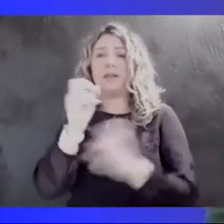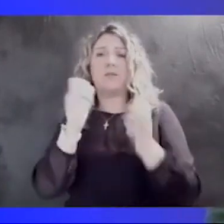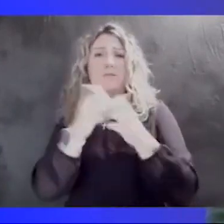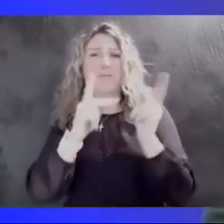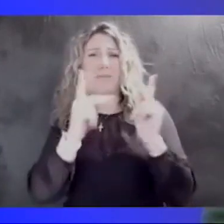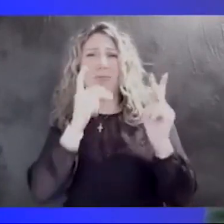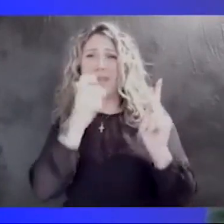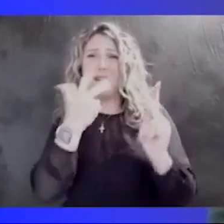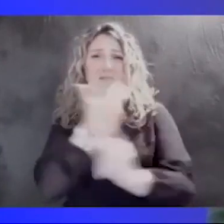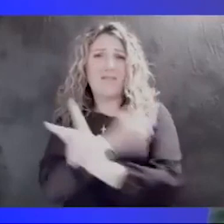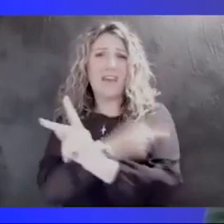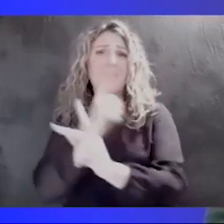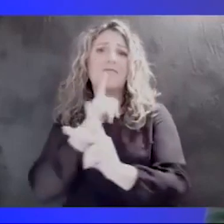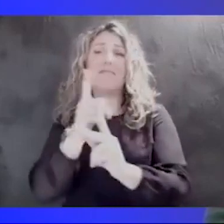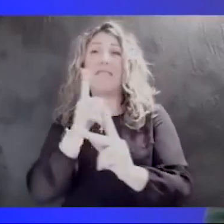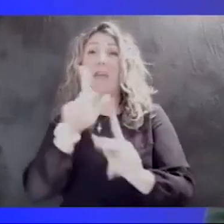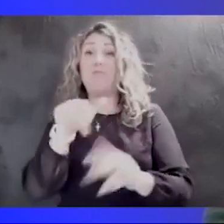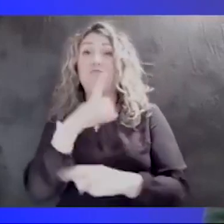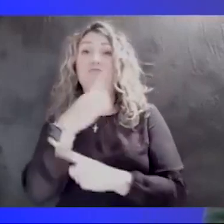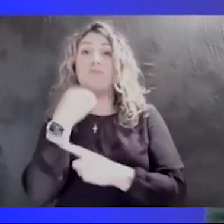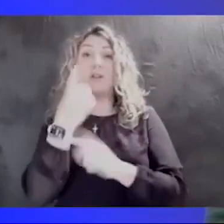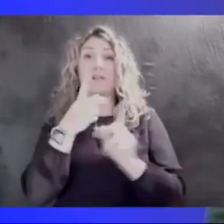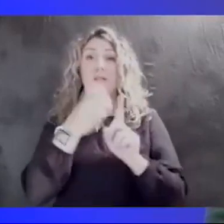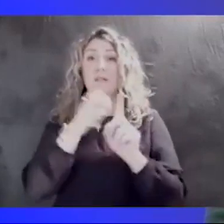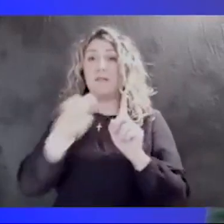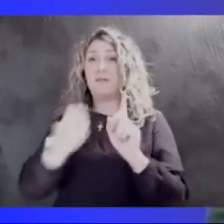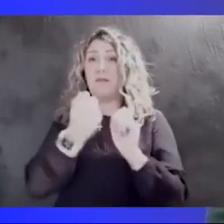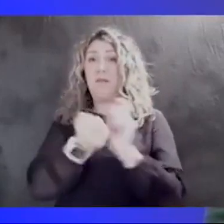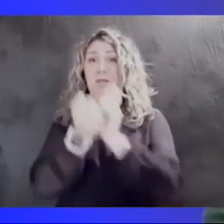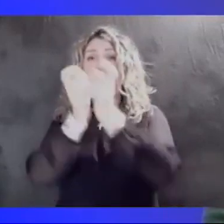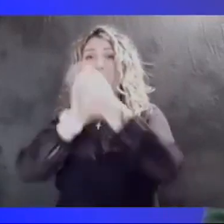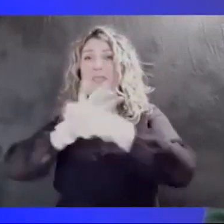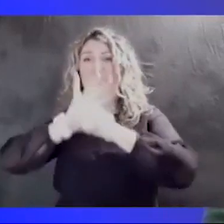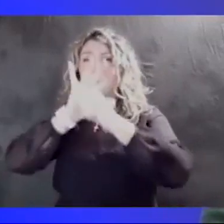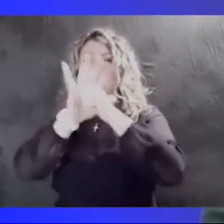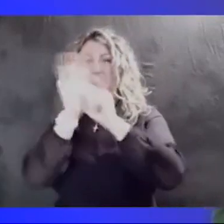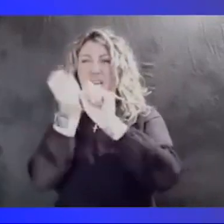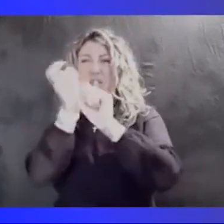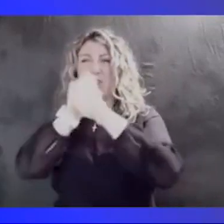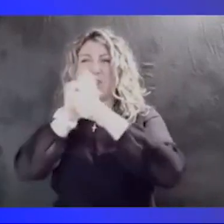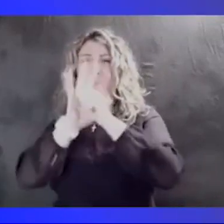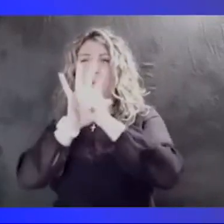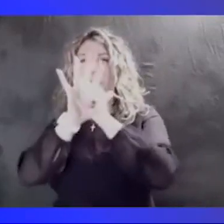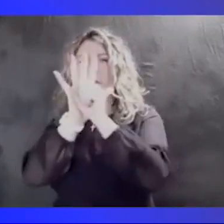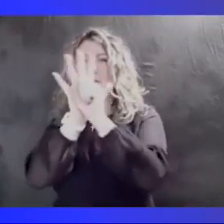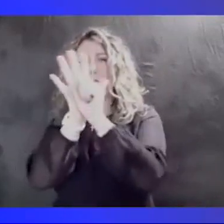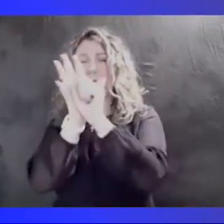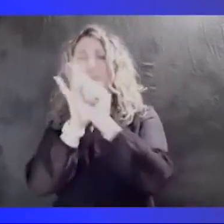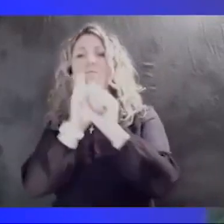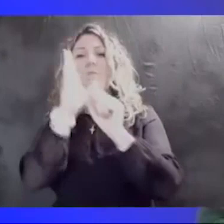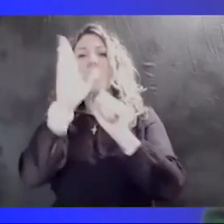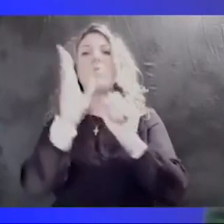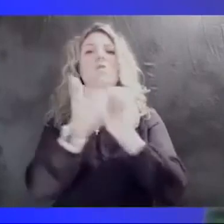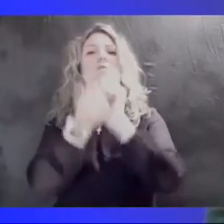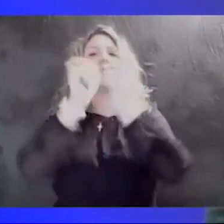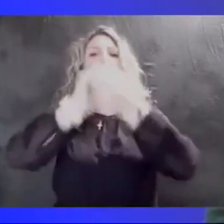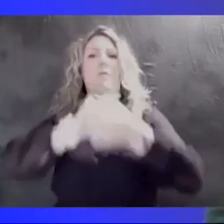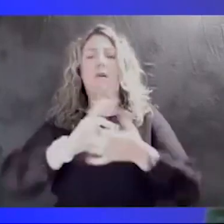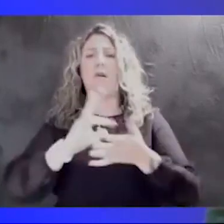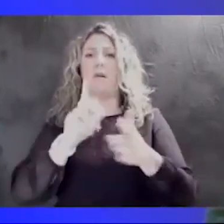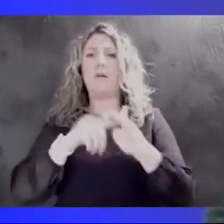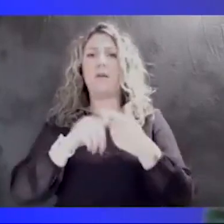of mutation in populations who don't have the vaccine. And so it doesn't also, I mean, it protects you, but it also protects us